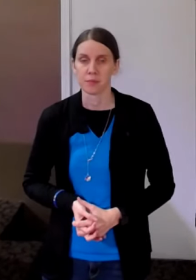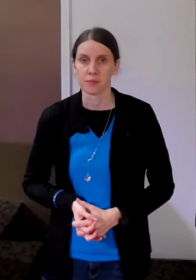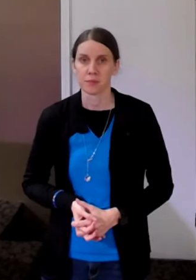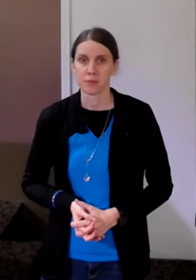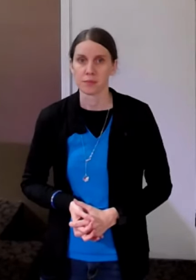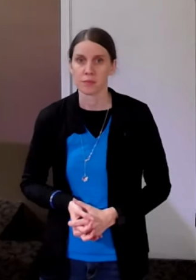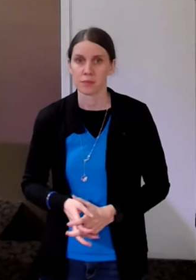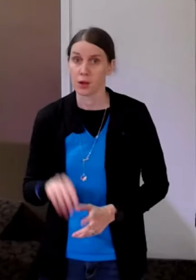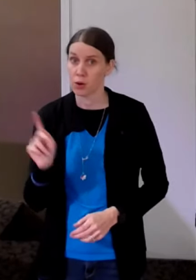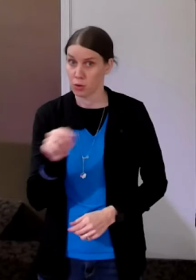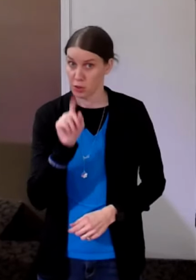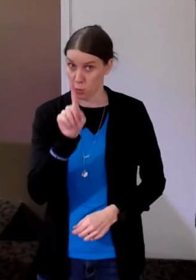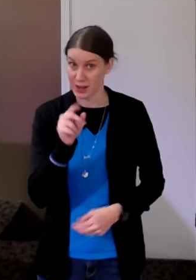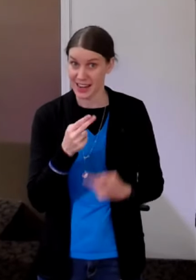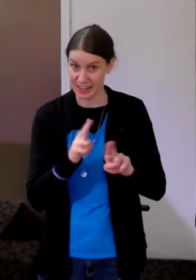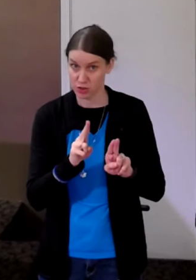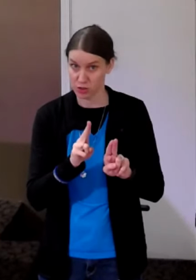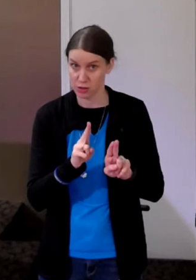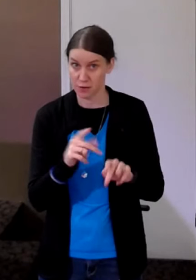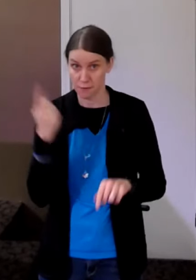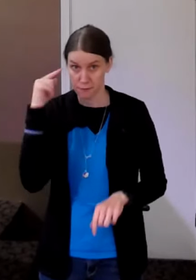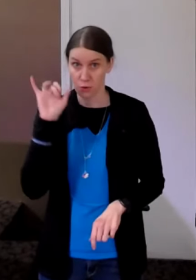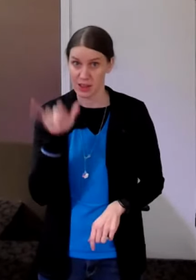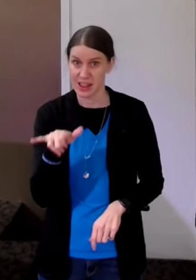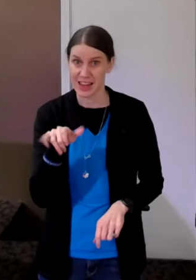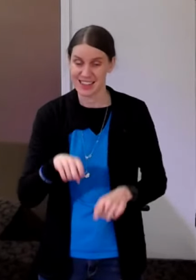And there is only one answer for sin, and that's Jesus.